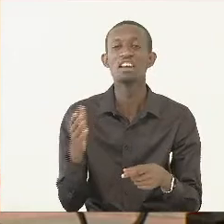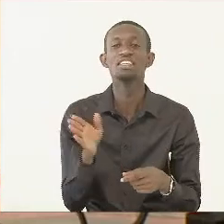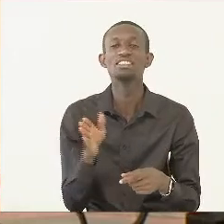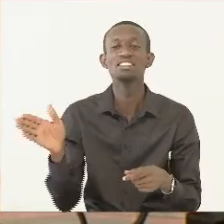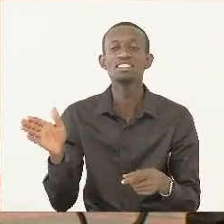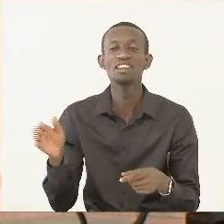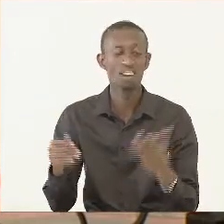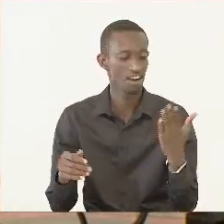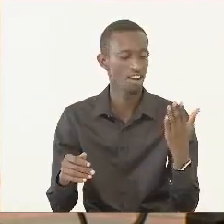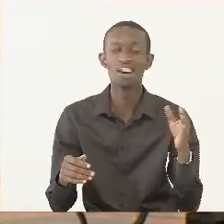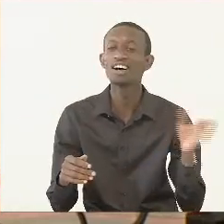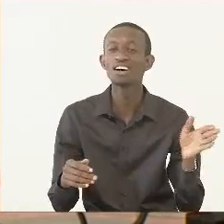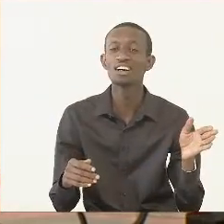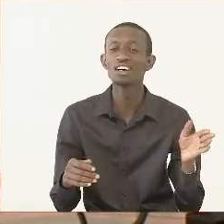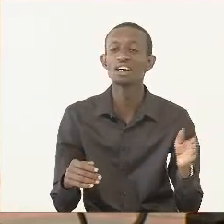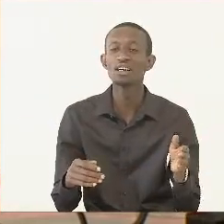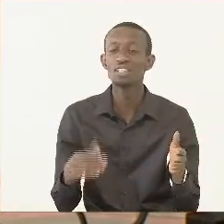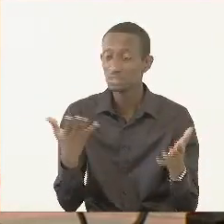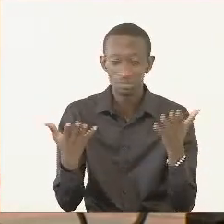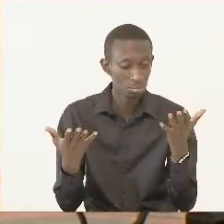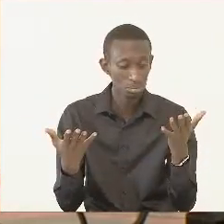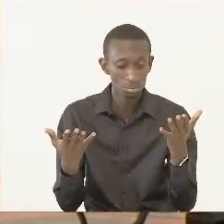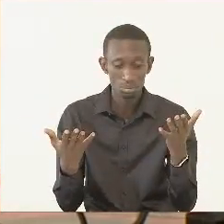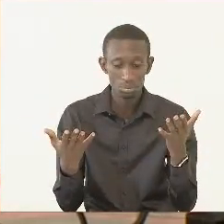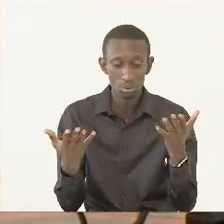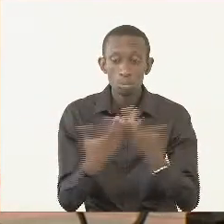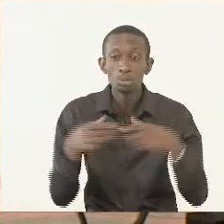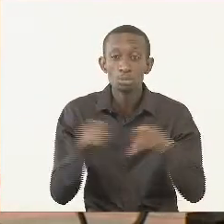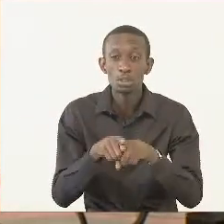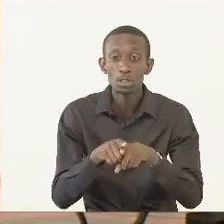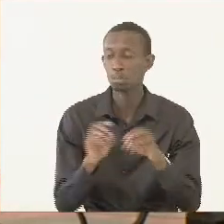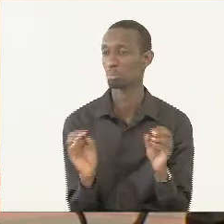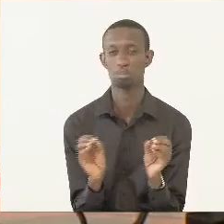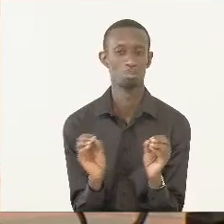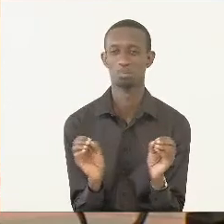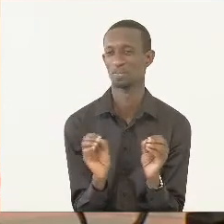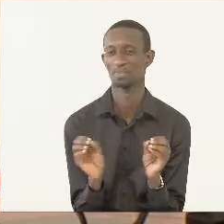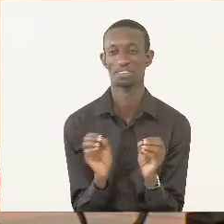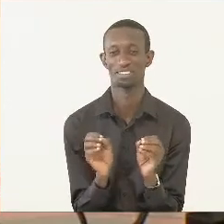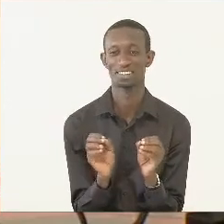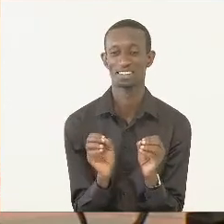They can't be identical. This is not identical to this. Neither is this identical to that.